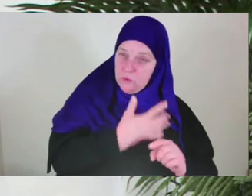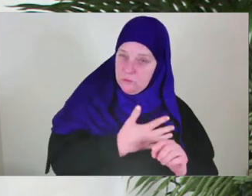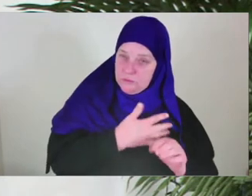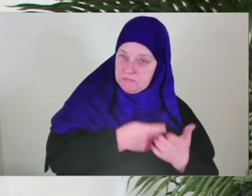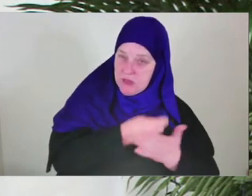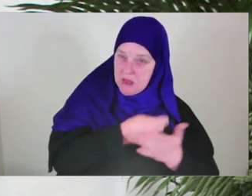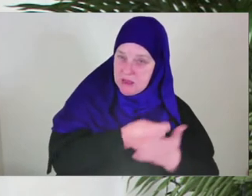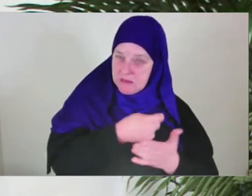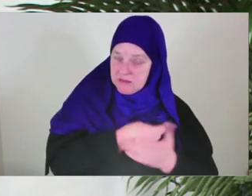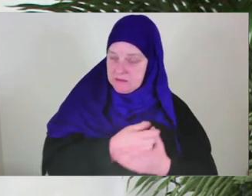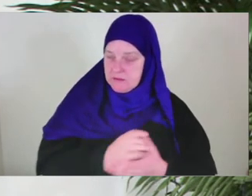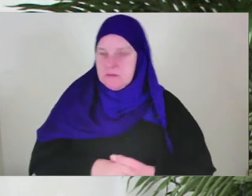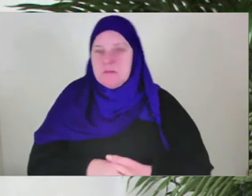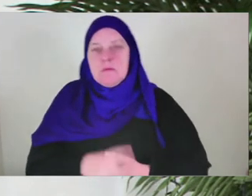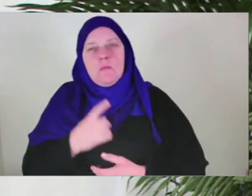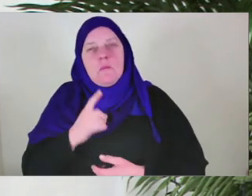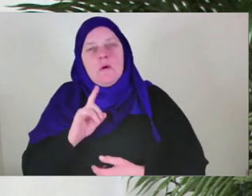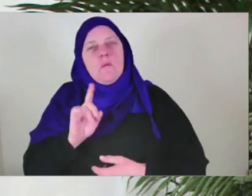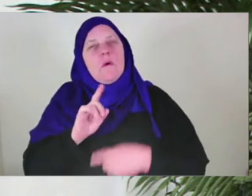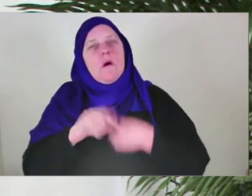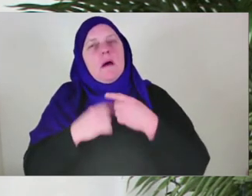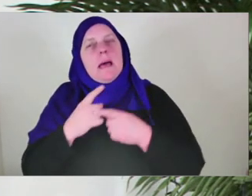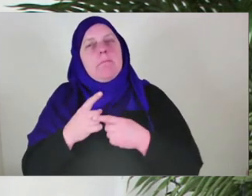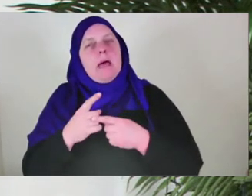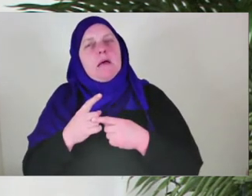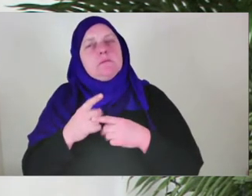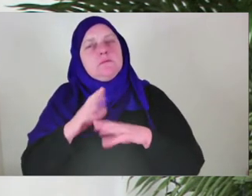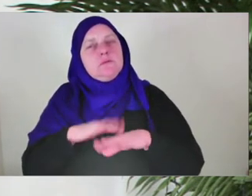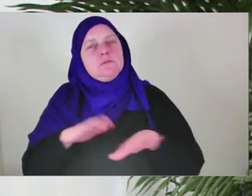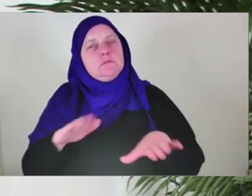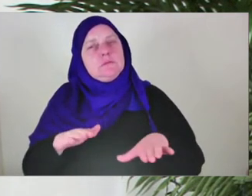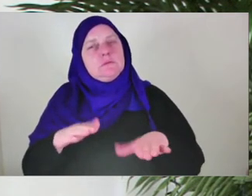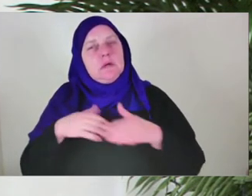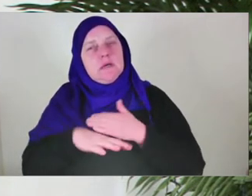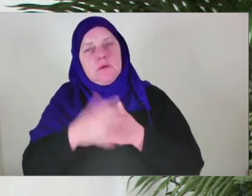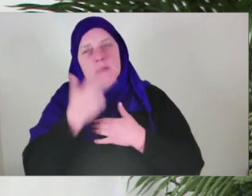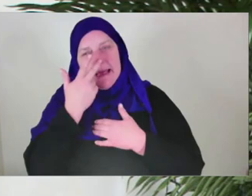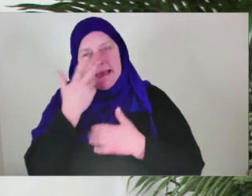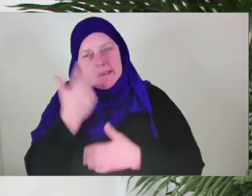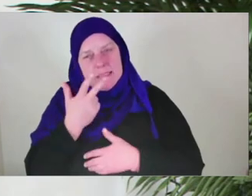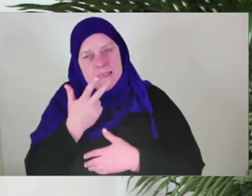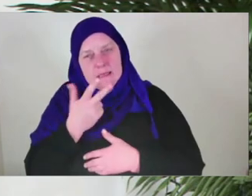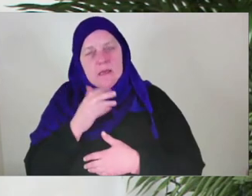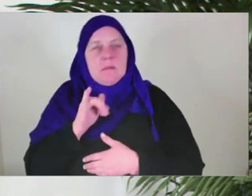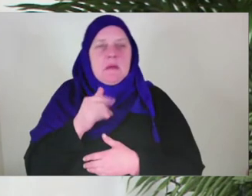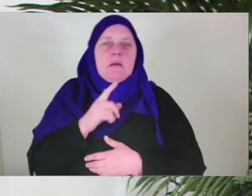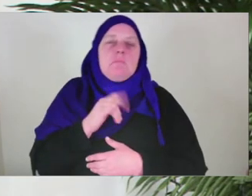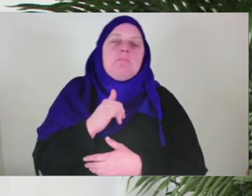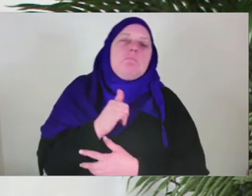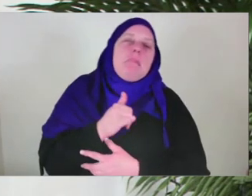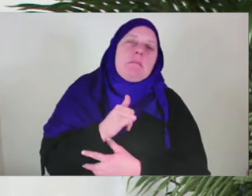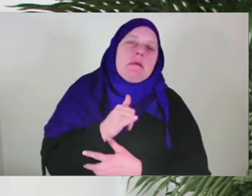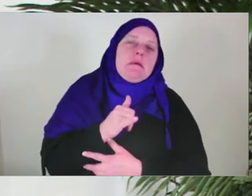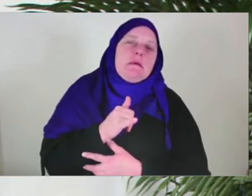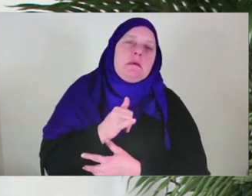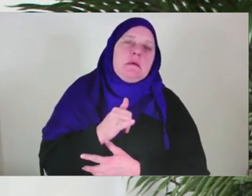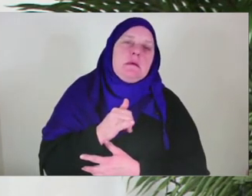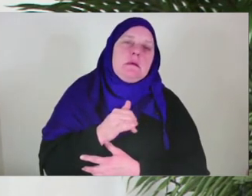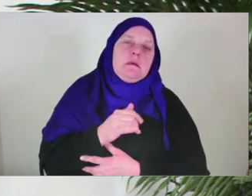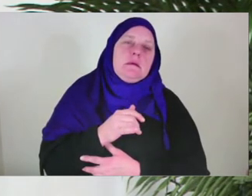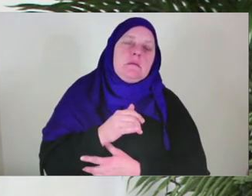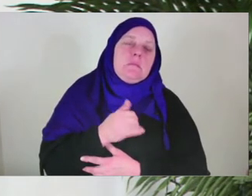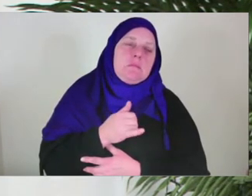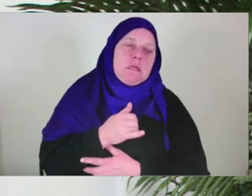might have already reached that age of taklif. When they, let's say, you know, you have your son, your daughter, you give